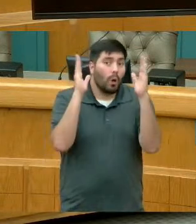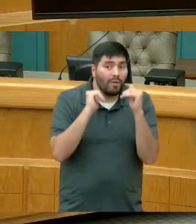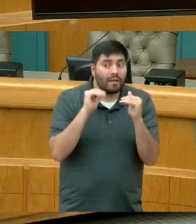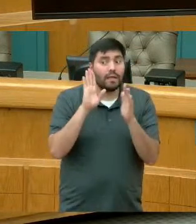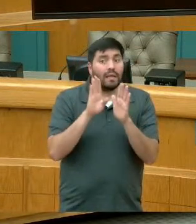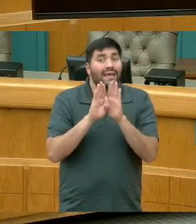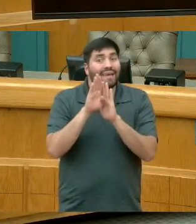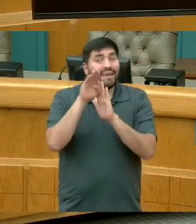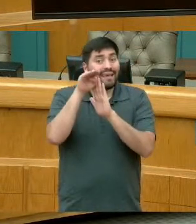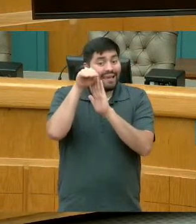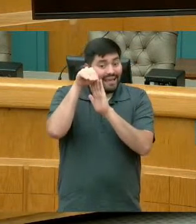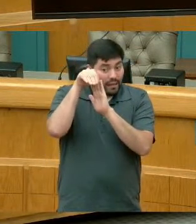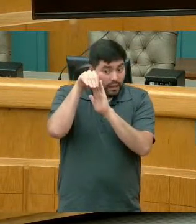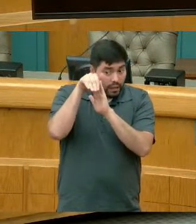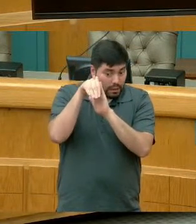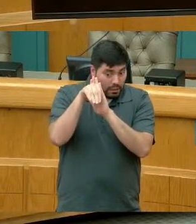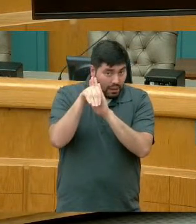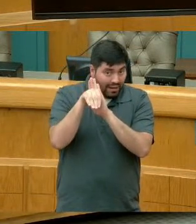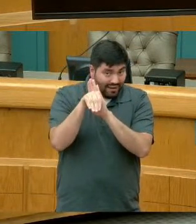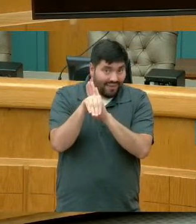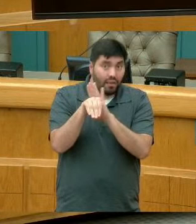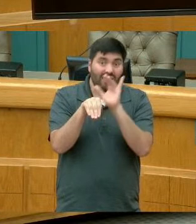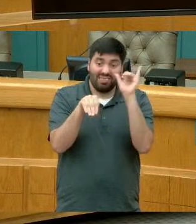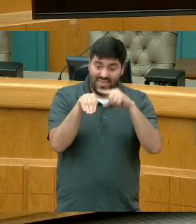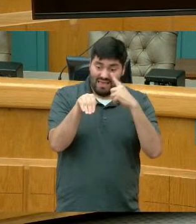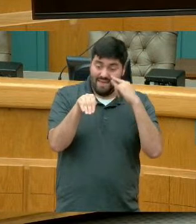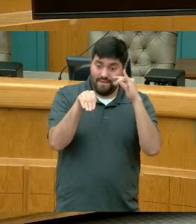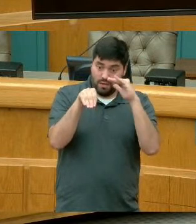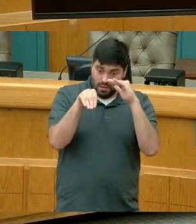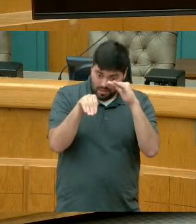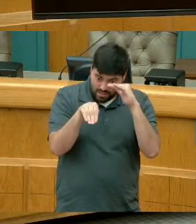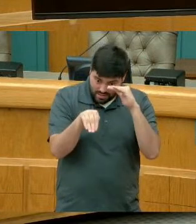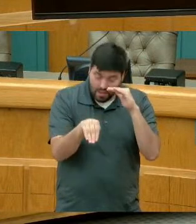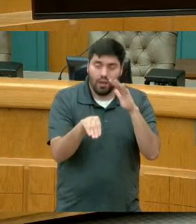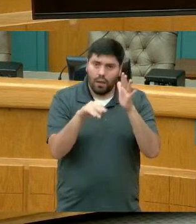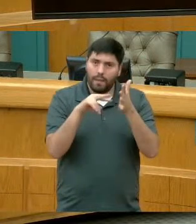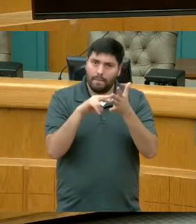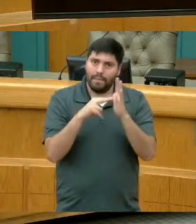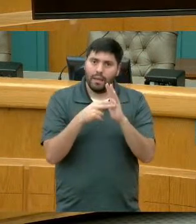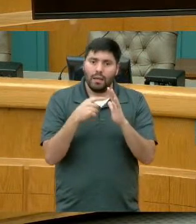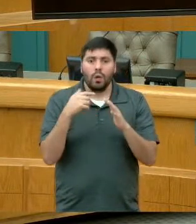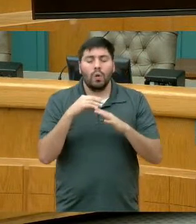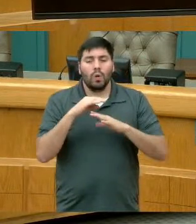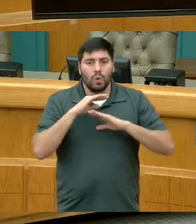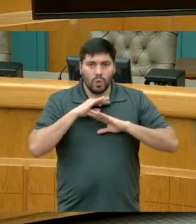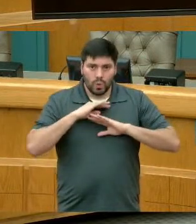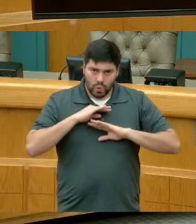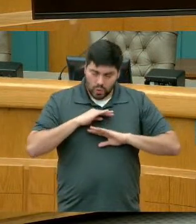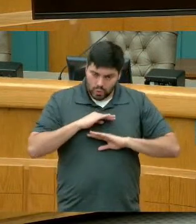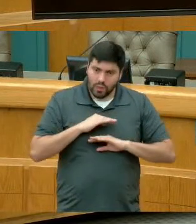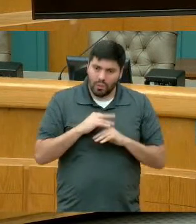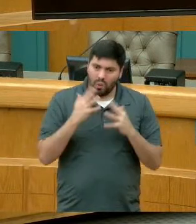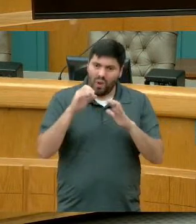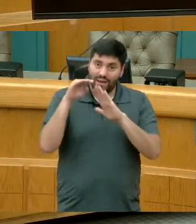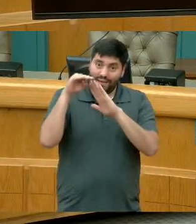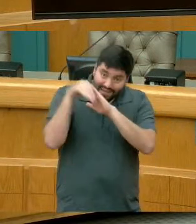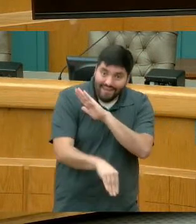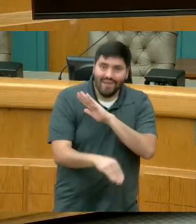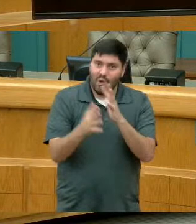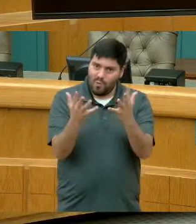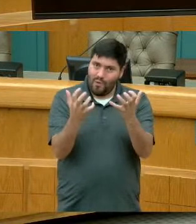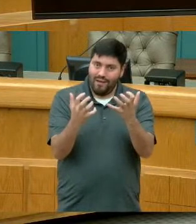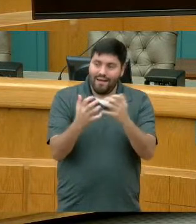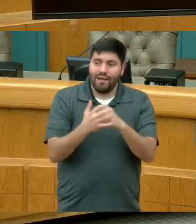that decline direction, then I think we're all pleased with that. We'd like to see it